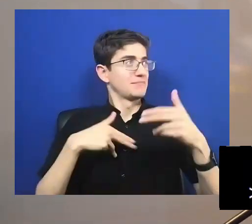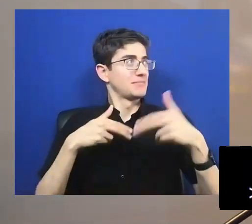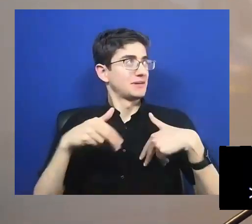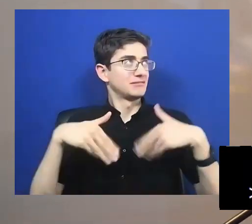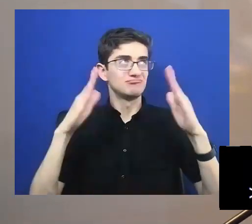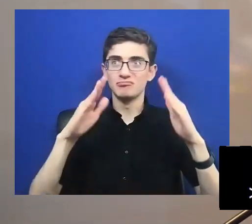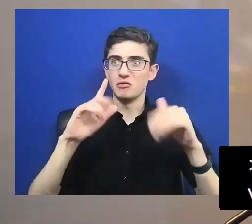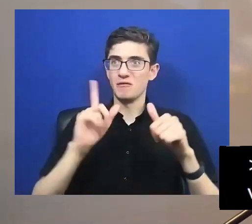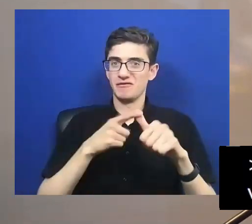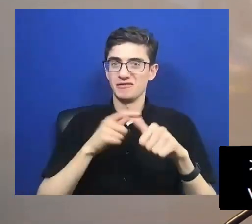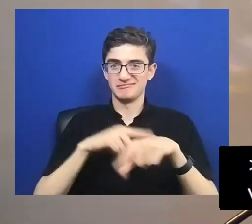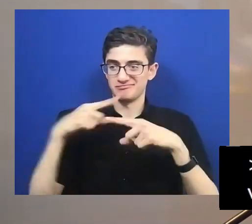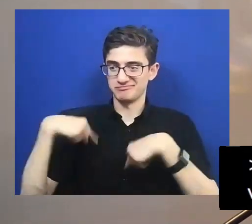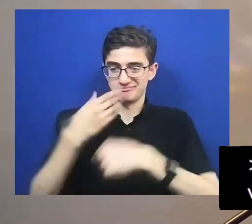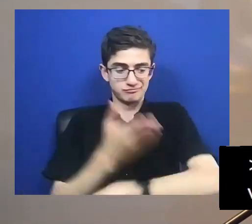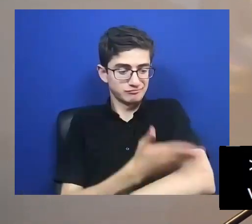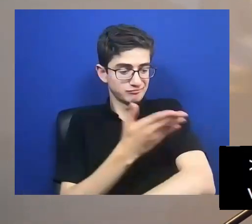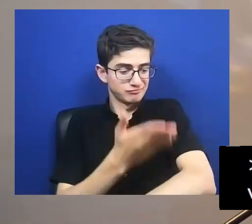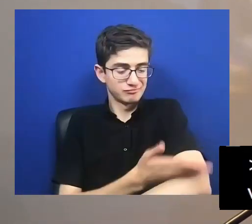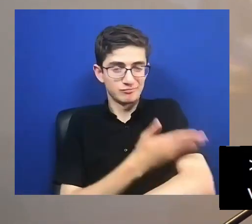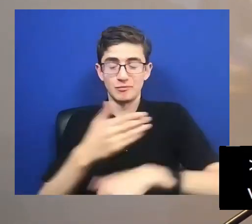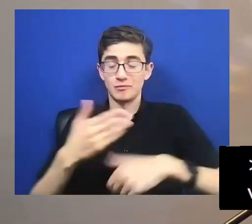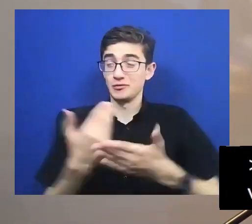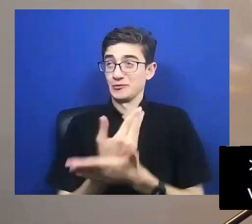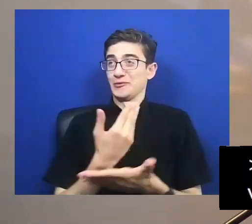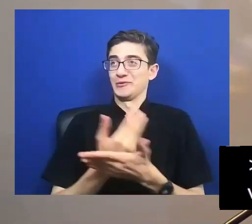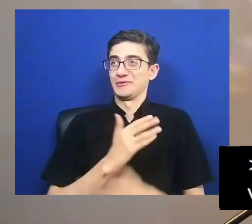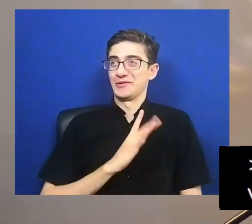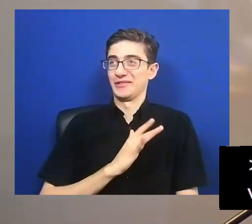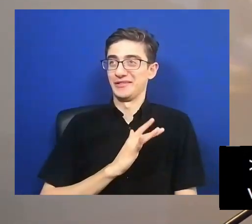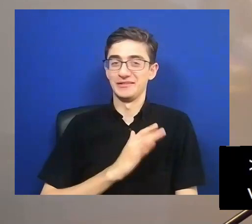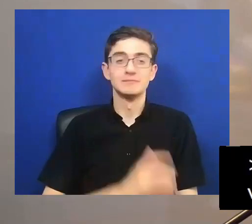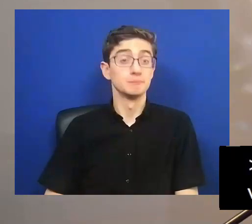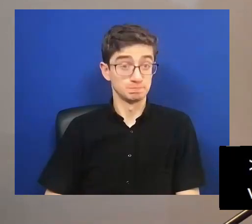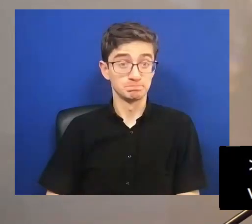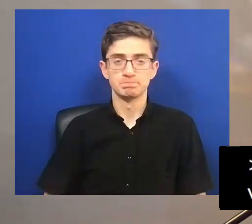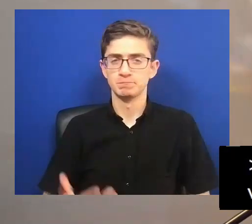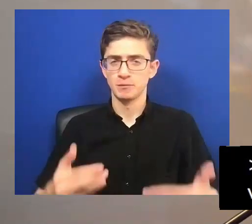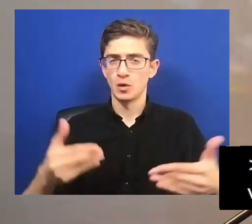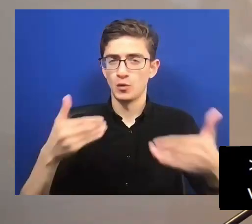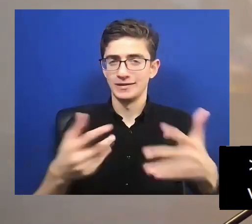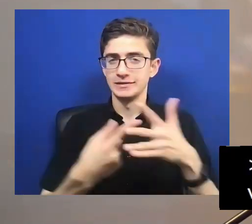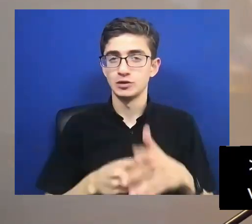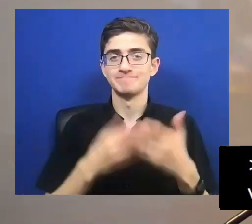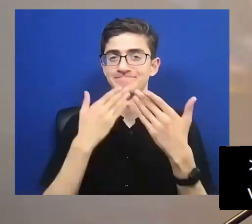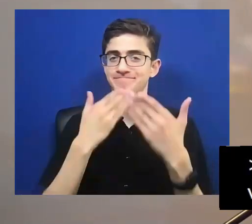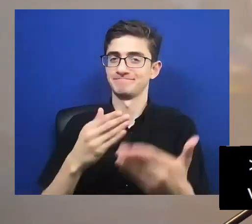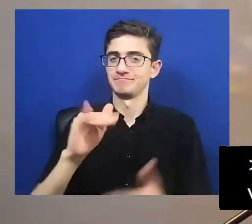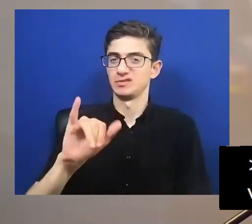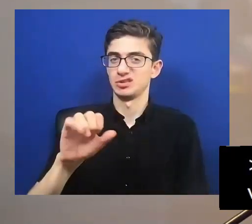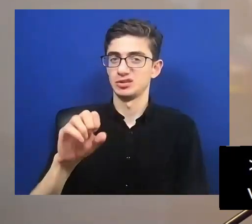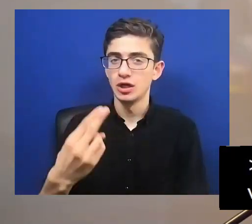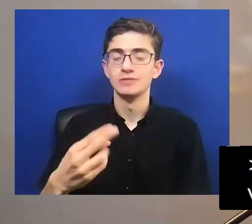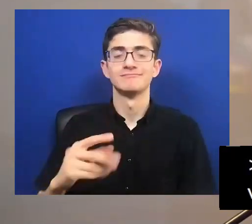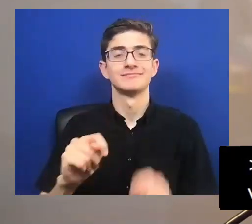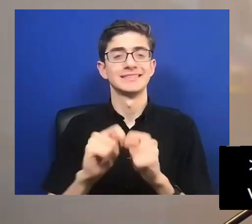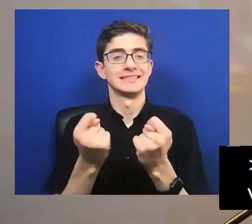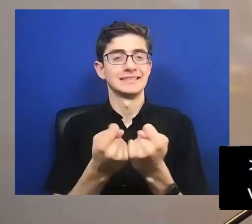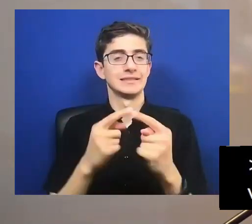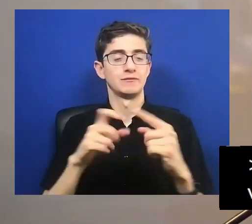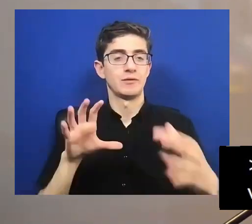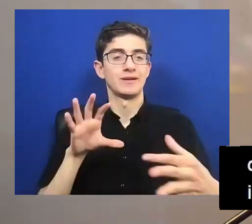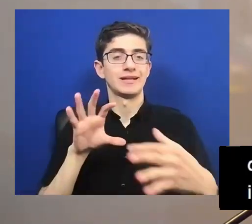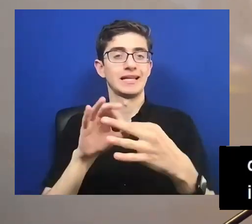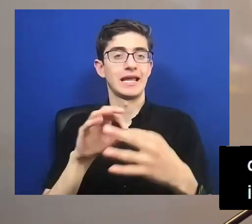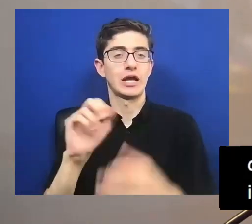magnificent. I'd like to start by thanking Josh and the ConnectALL team for putting this all together and